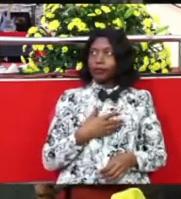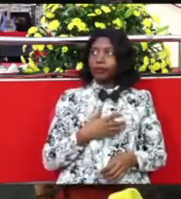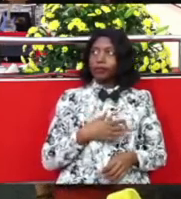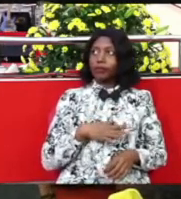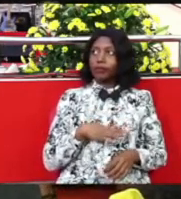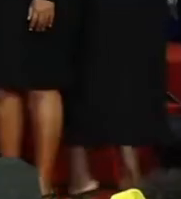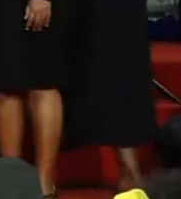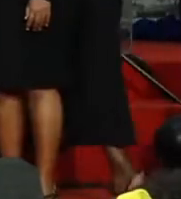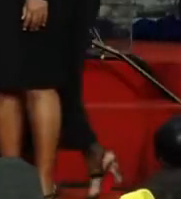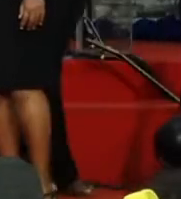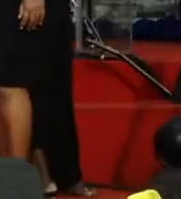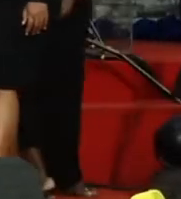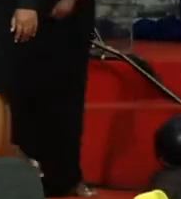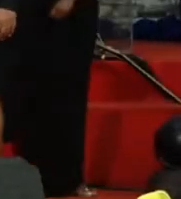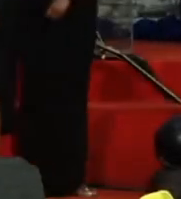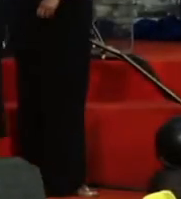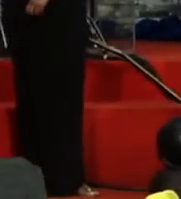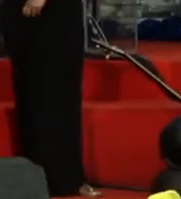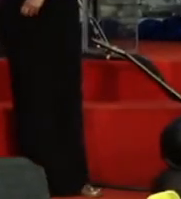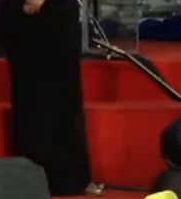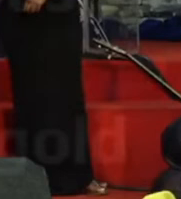spirit deep within.